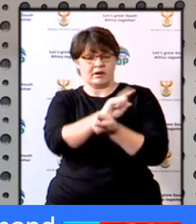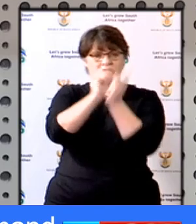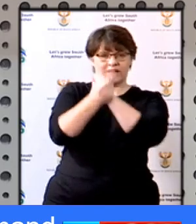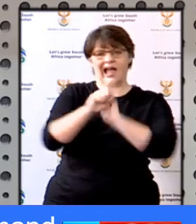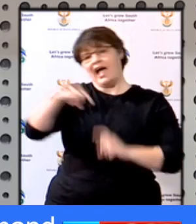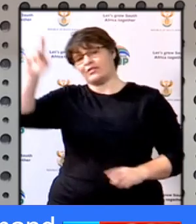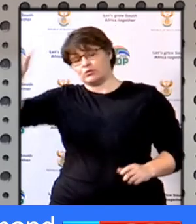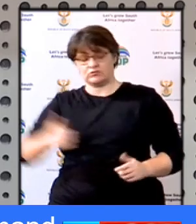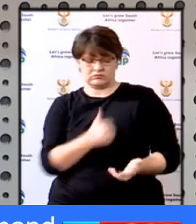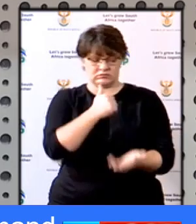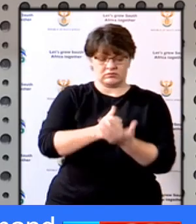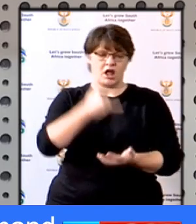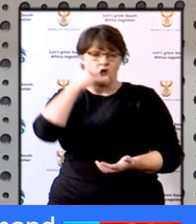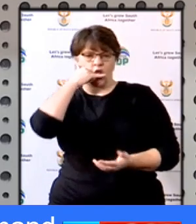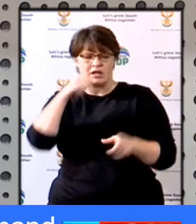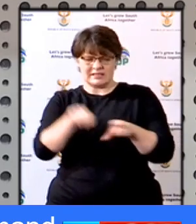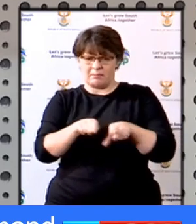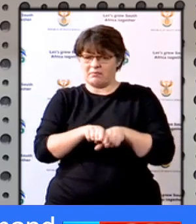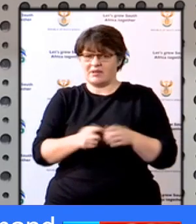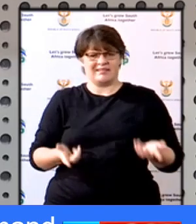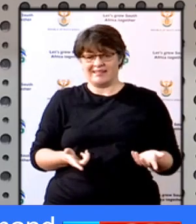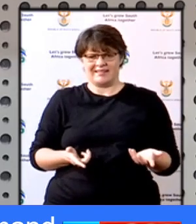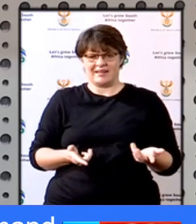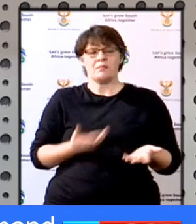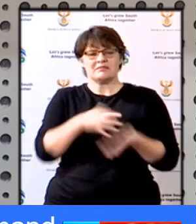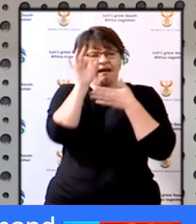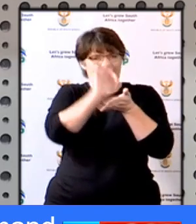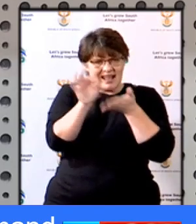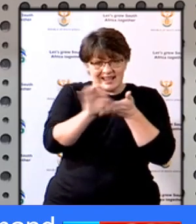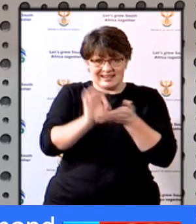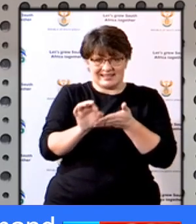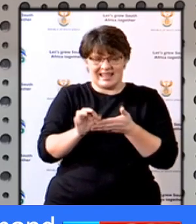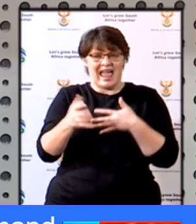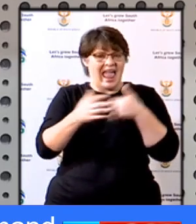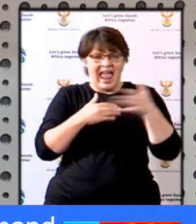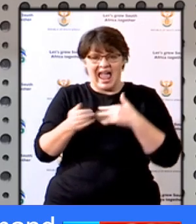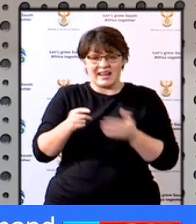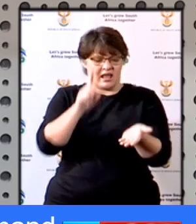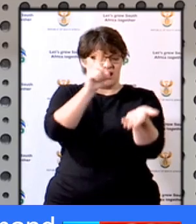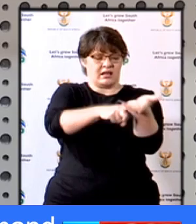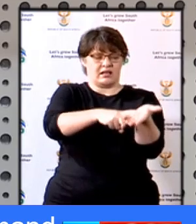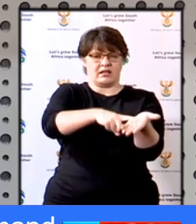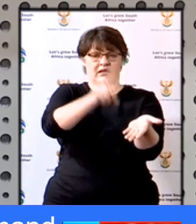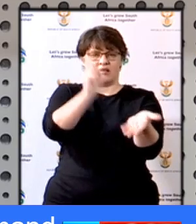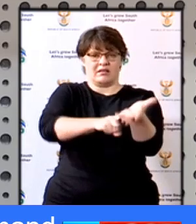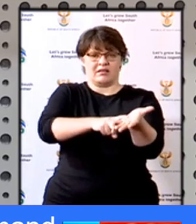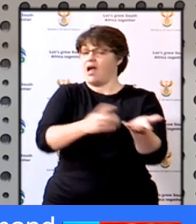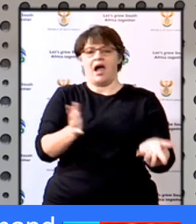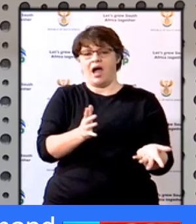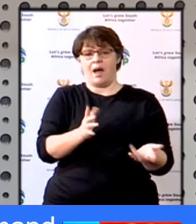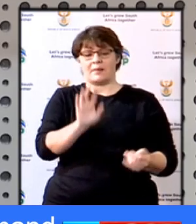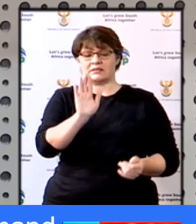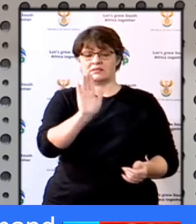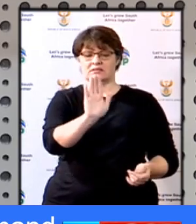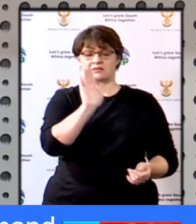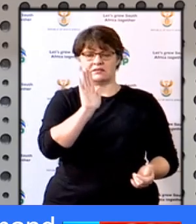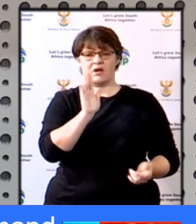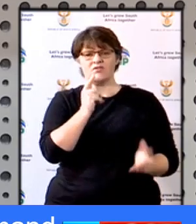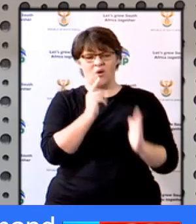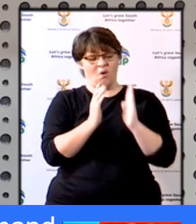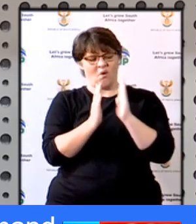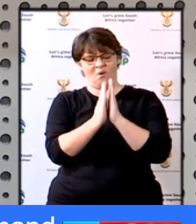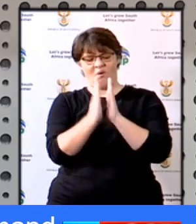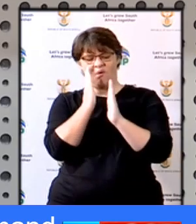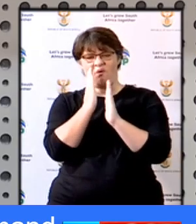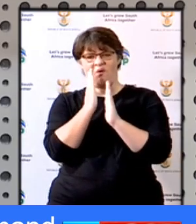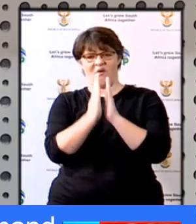must ensure that when workers clock in, any of the biometrics don't require a physical touch, or if it does,